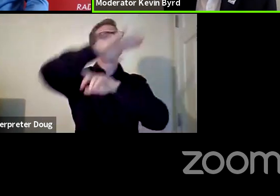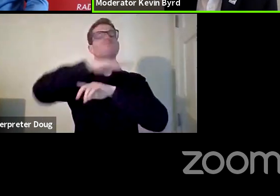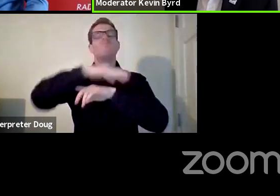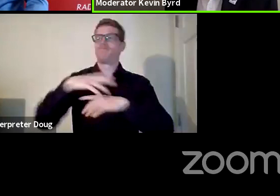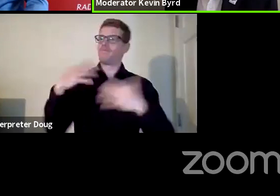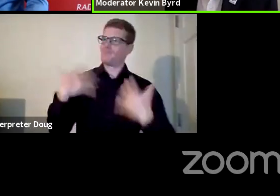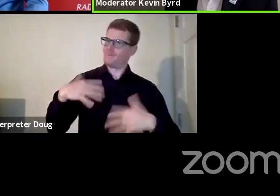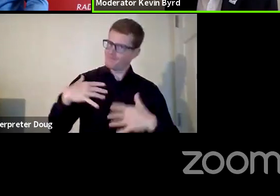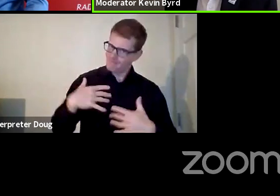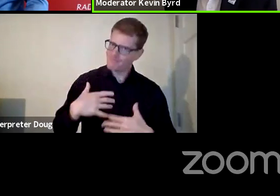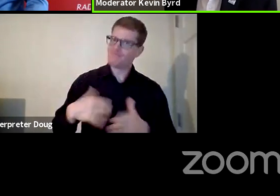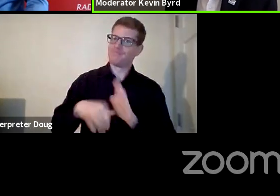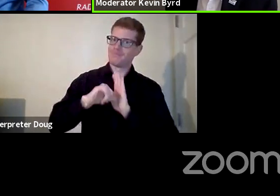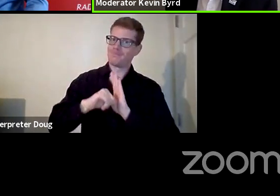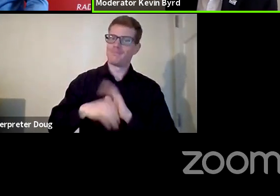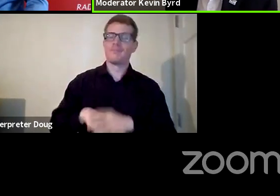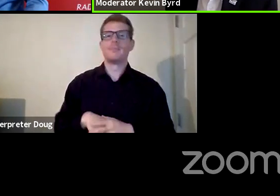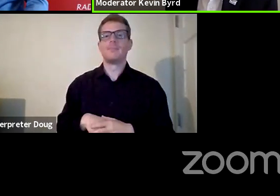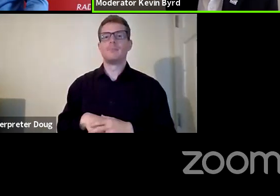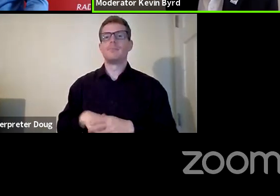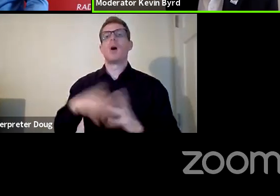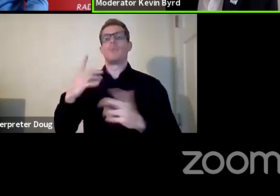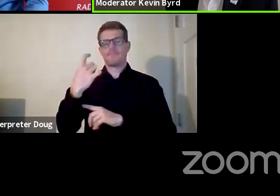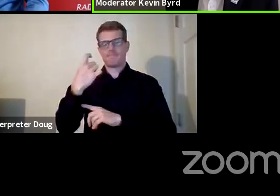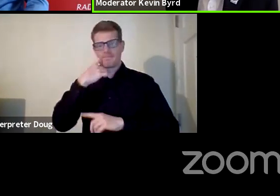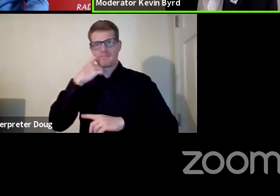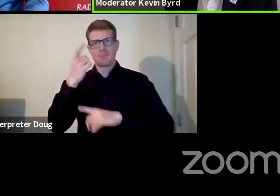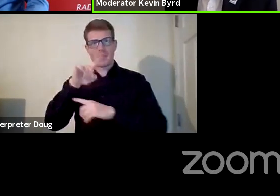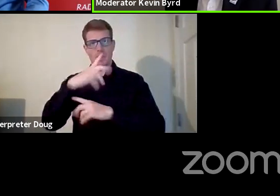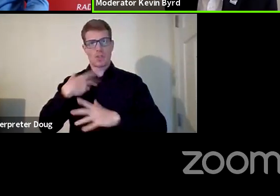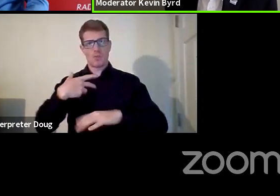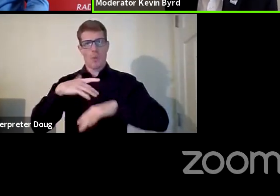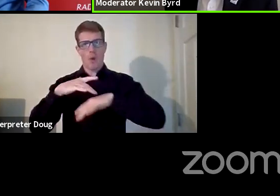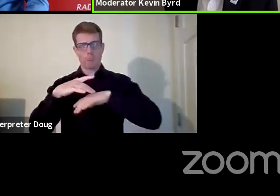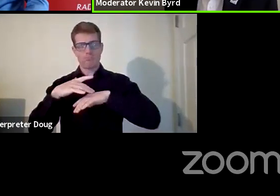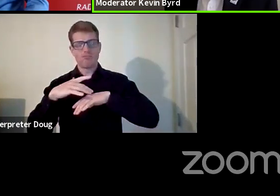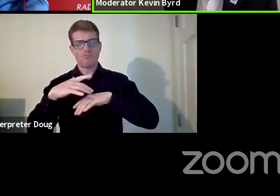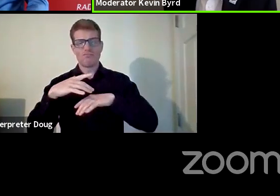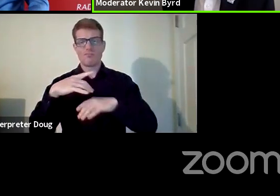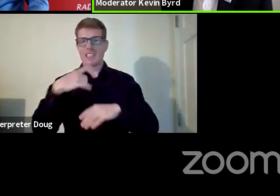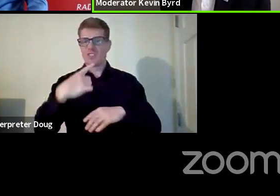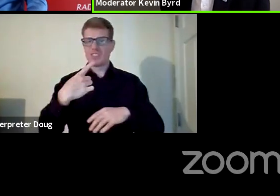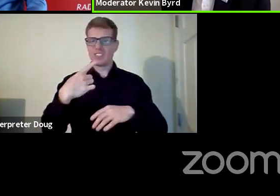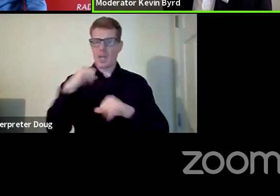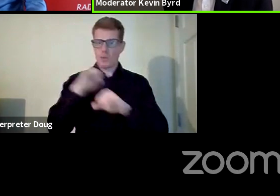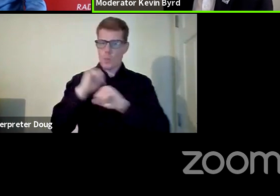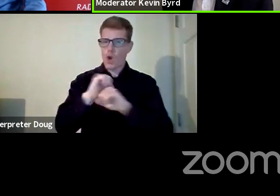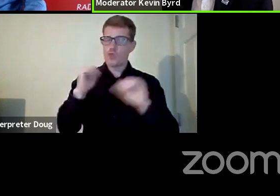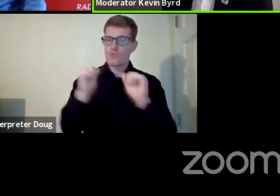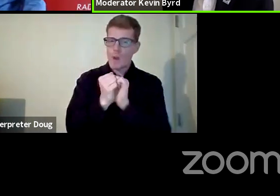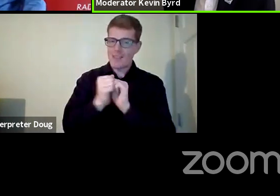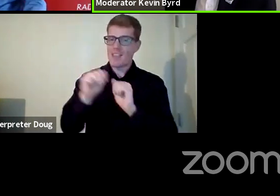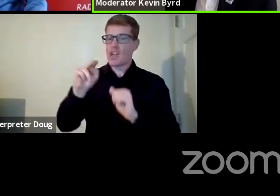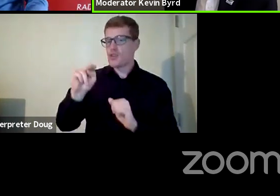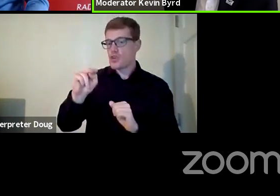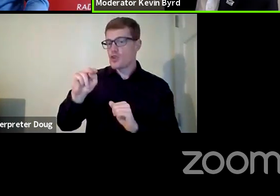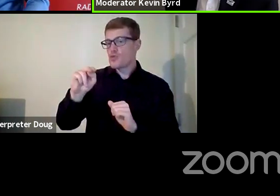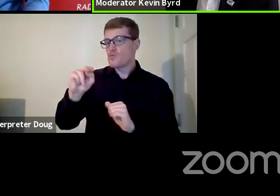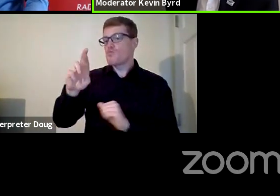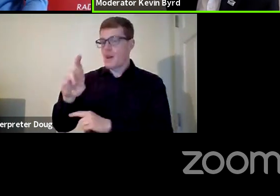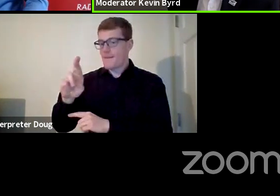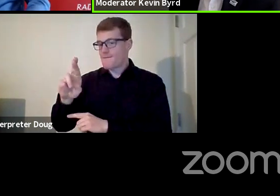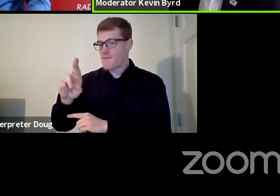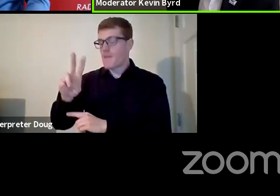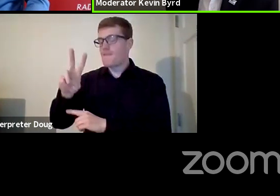Earlier, you all had referenced working with the New River Health District. And how have you all been working